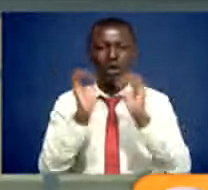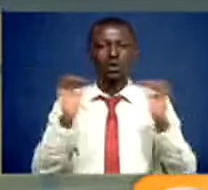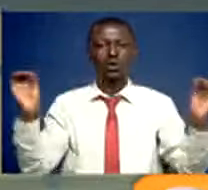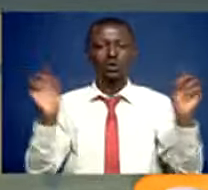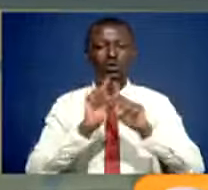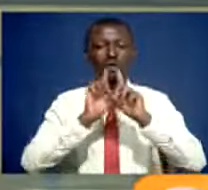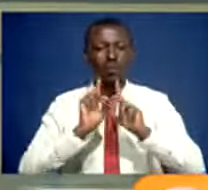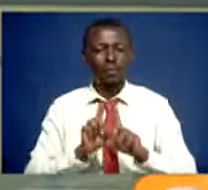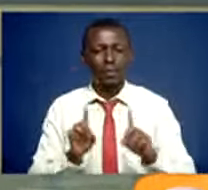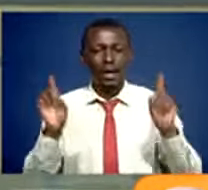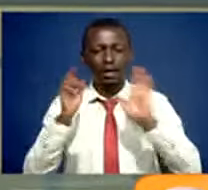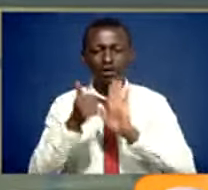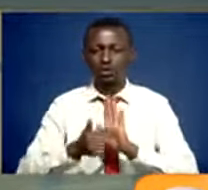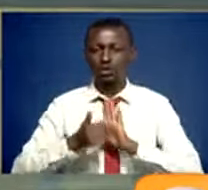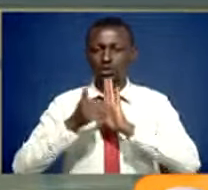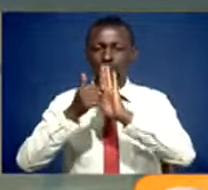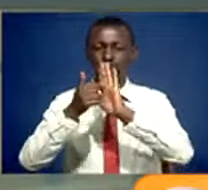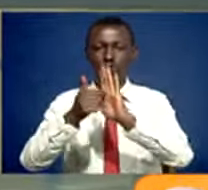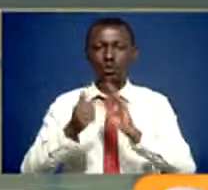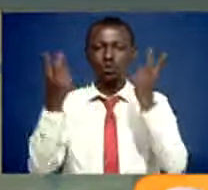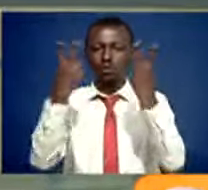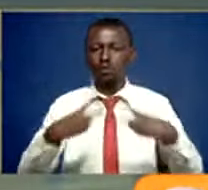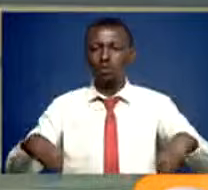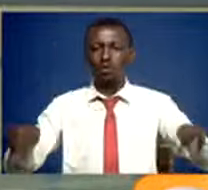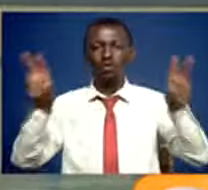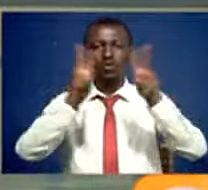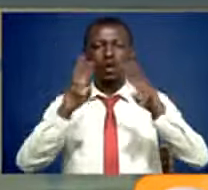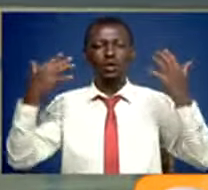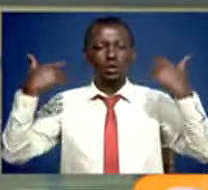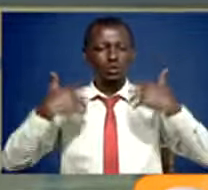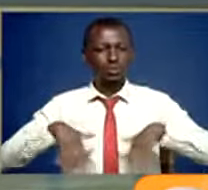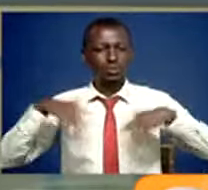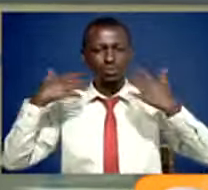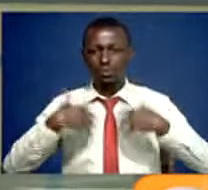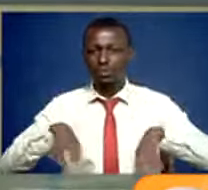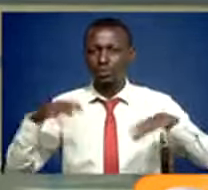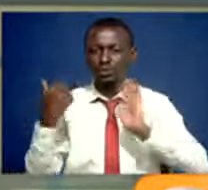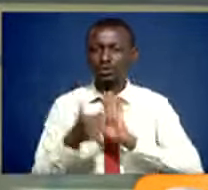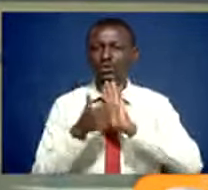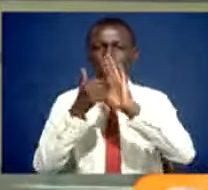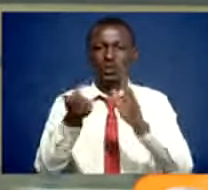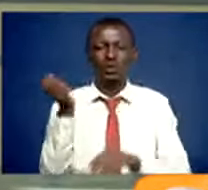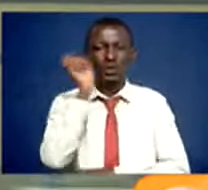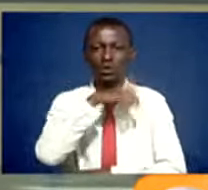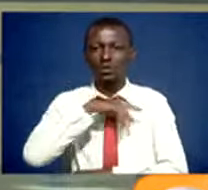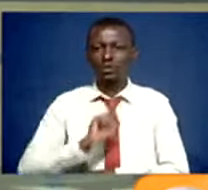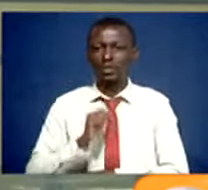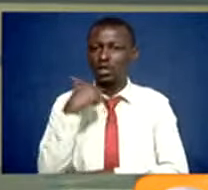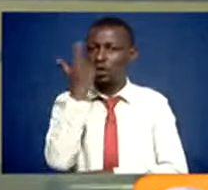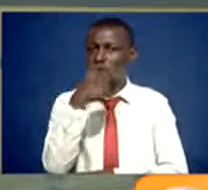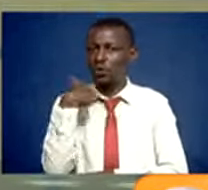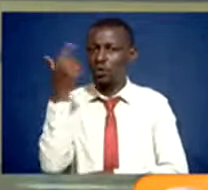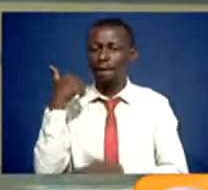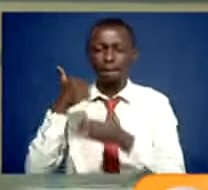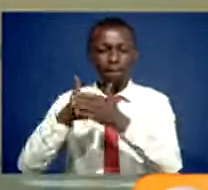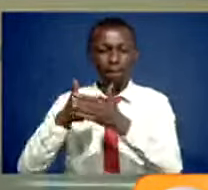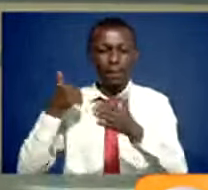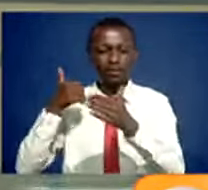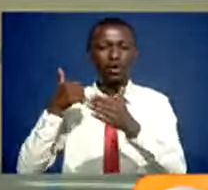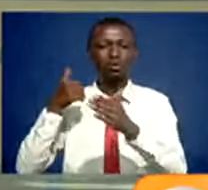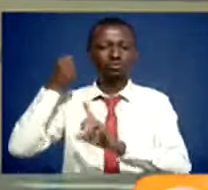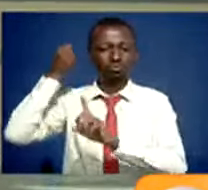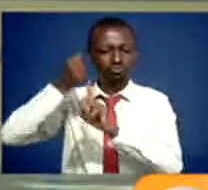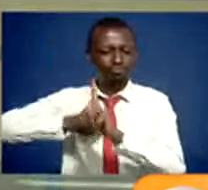is the affirmation of the timeless values embraced and articulated by those who came before us in